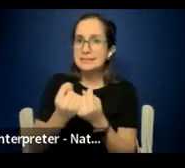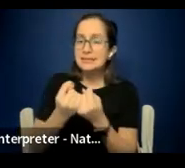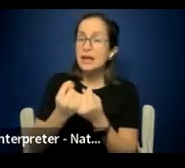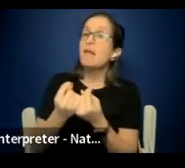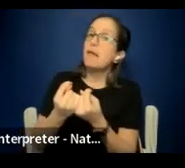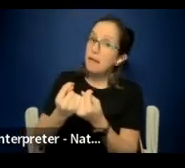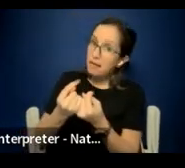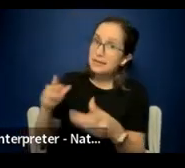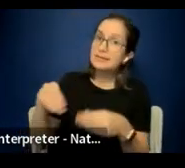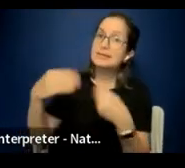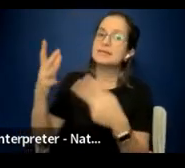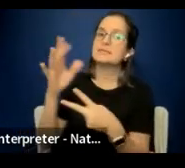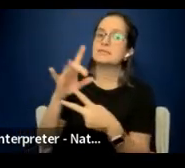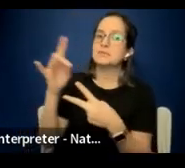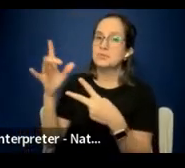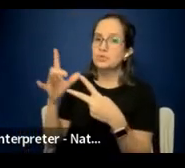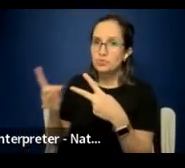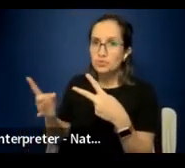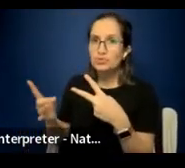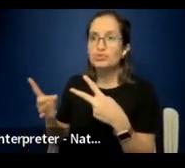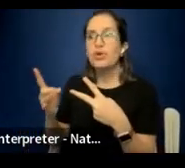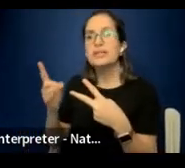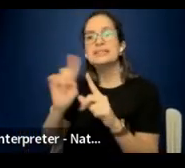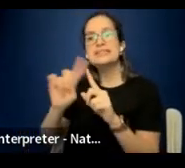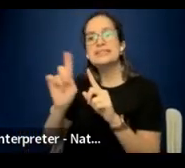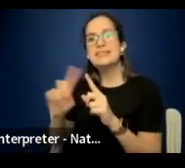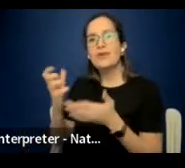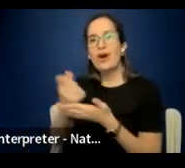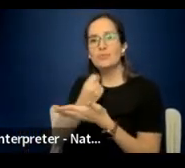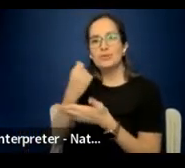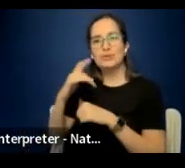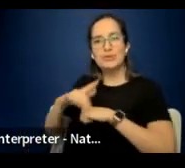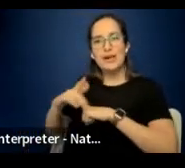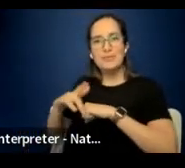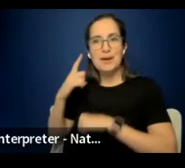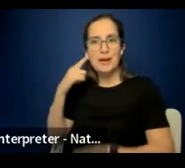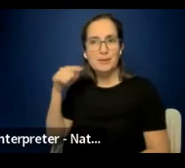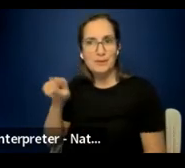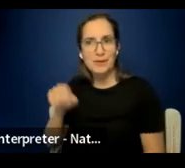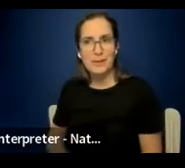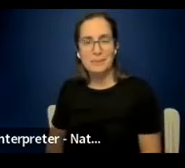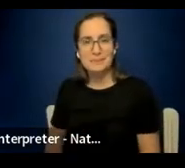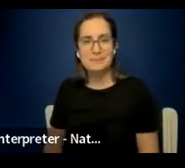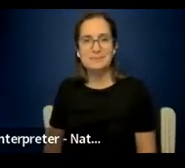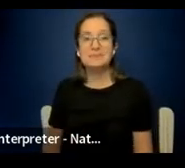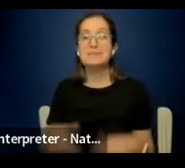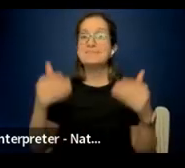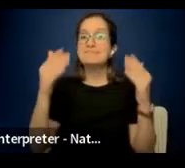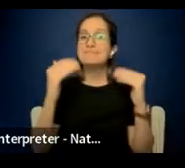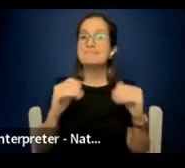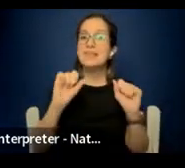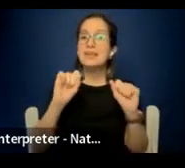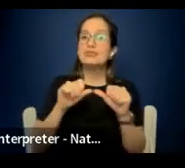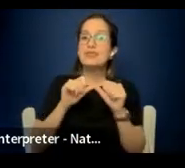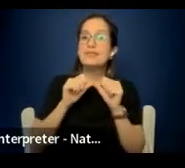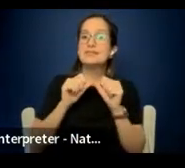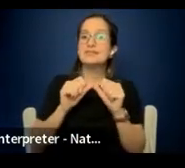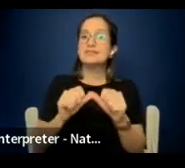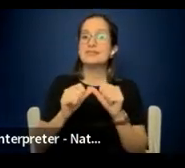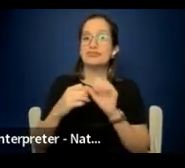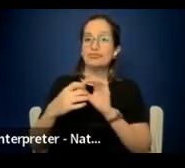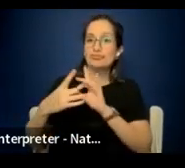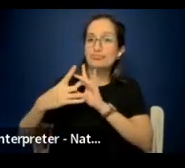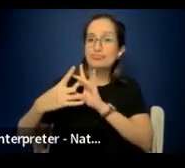different opportunities that are available to them. Another thing that we can do to sort of, you know, continue building that connection